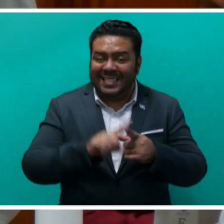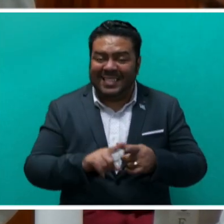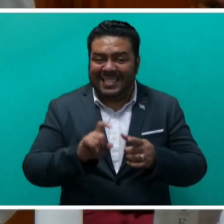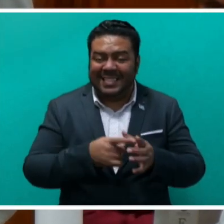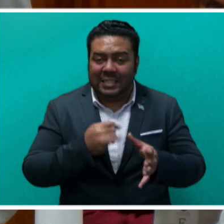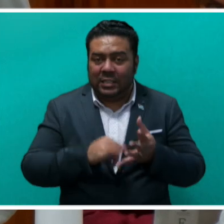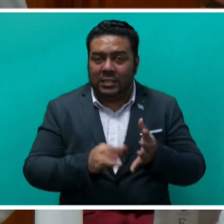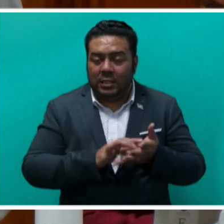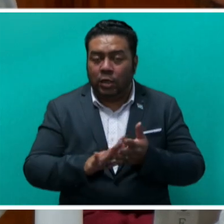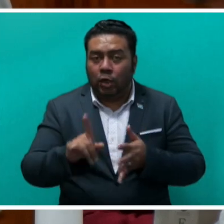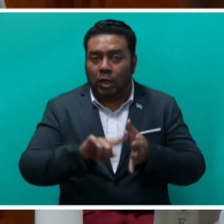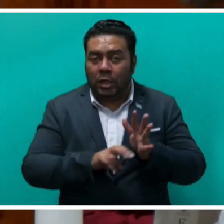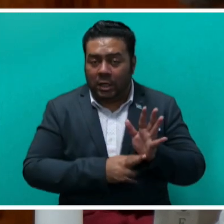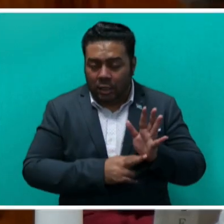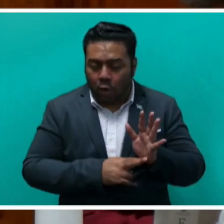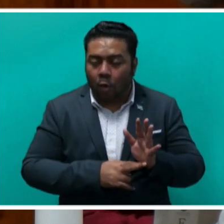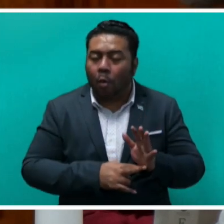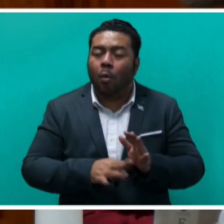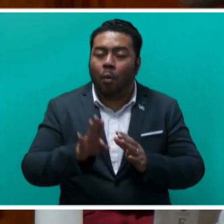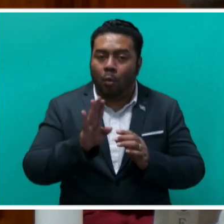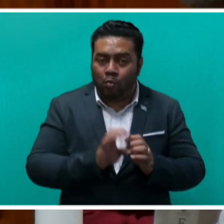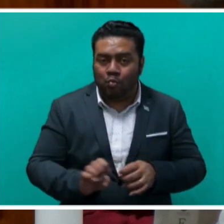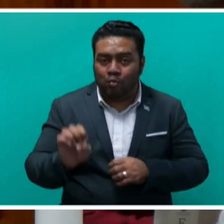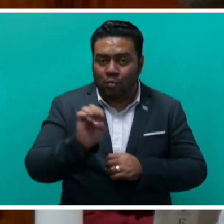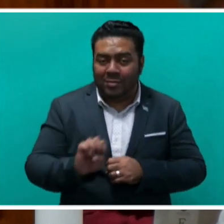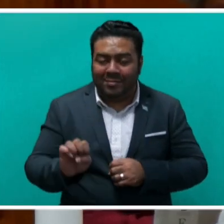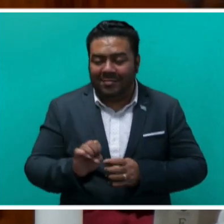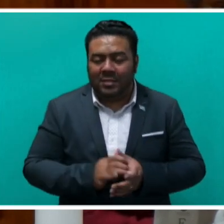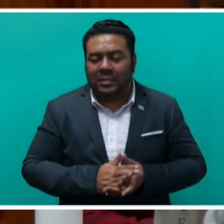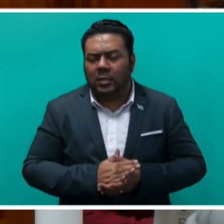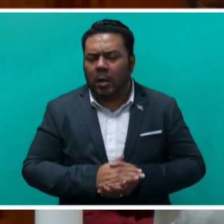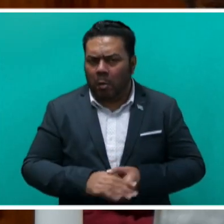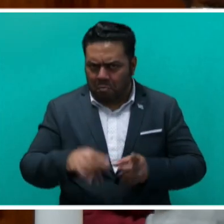expanding as well, which is positive. And